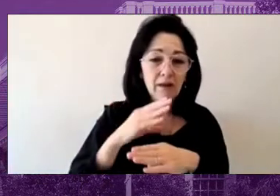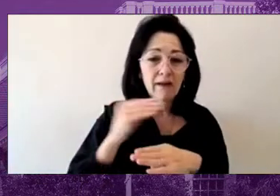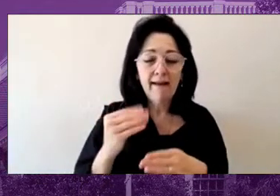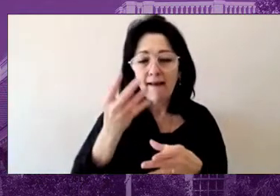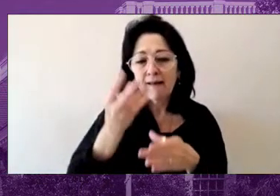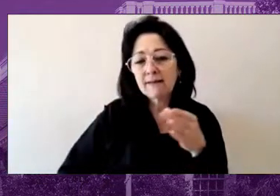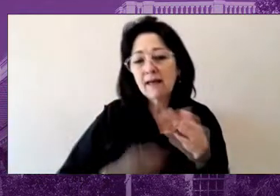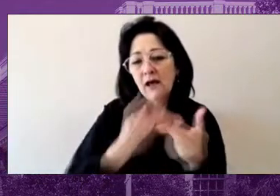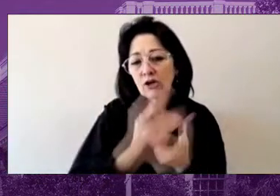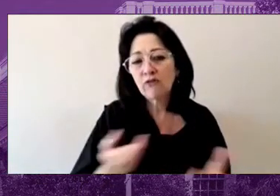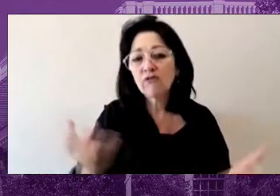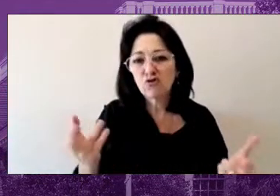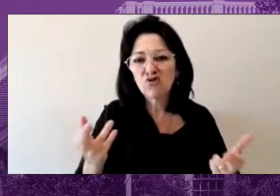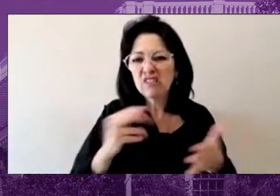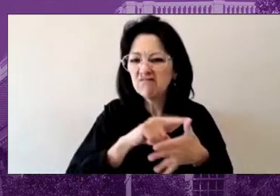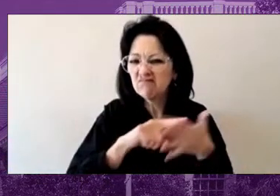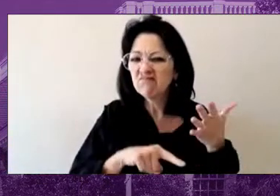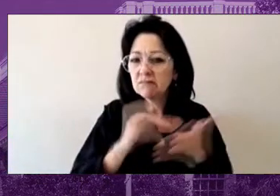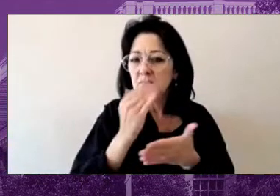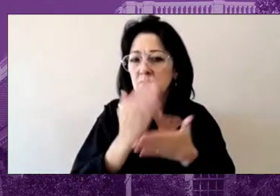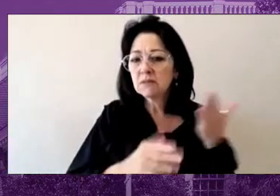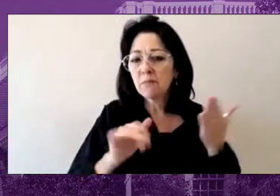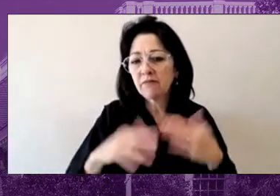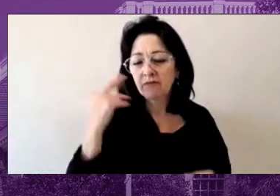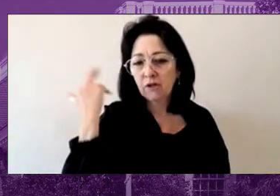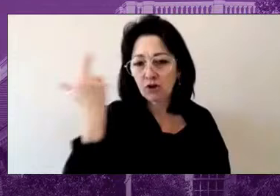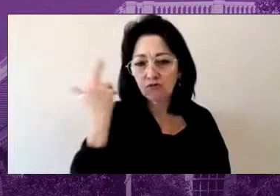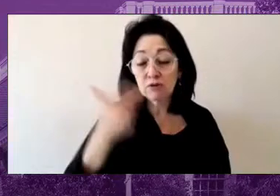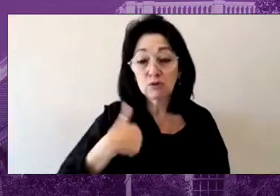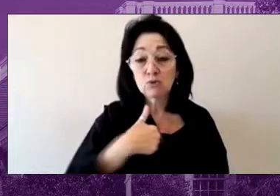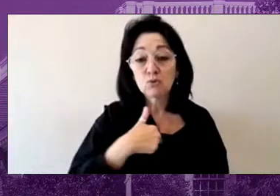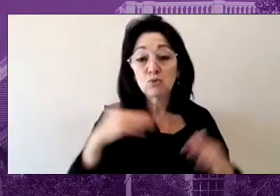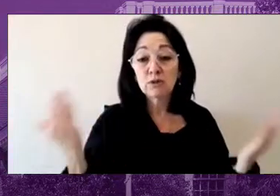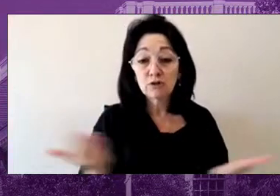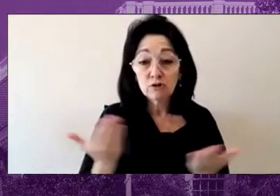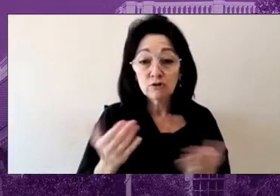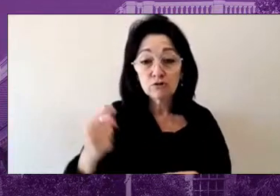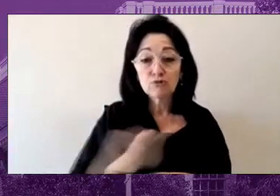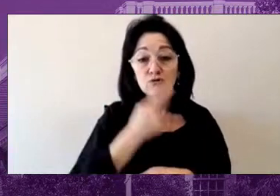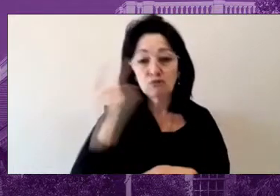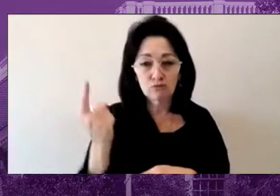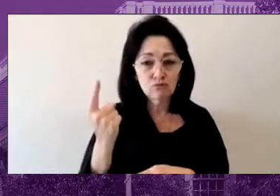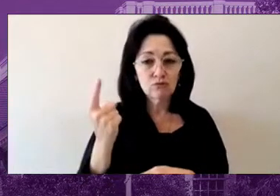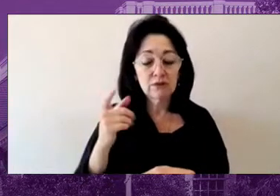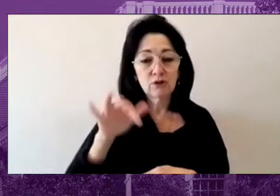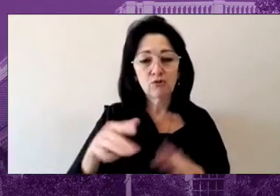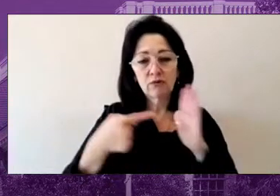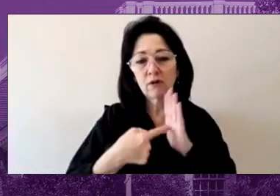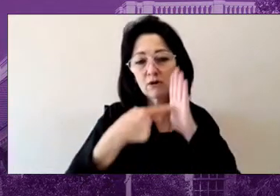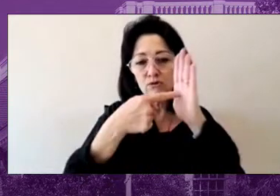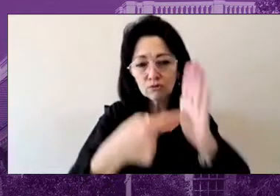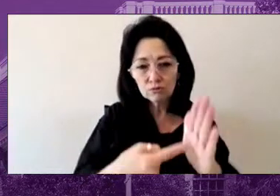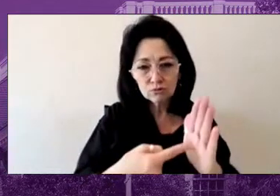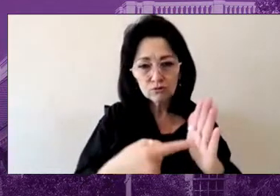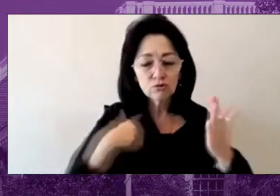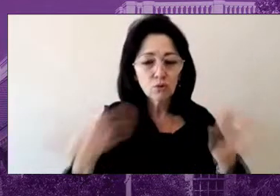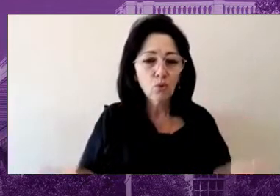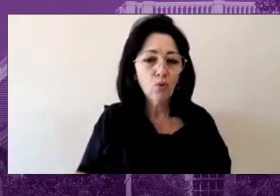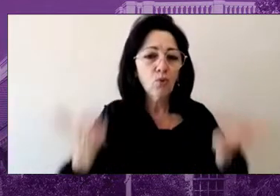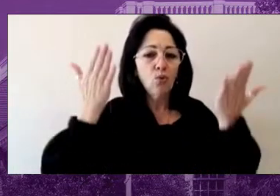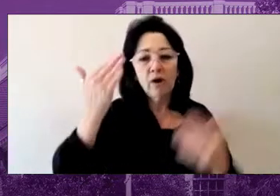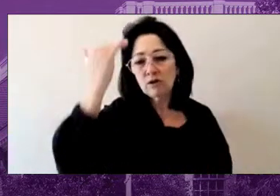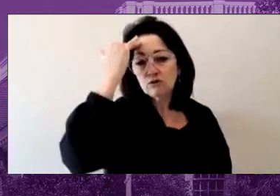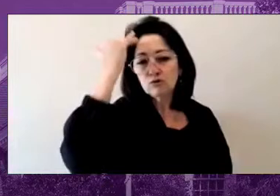being just a few of them. We are here today to bring the issue out of the shadows, to raise awareness not only